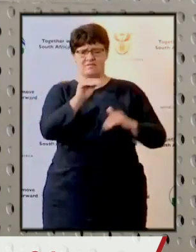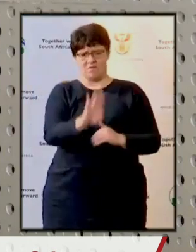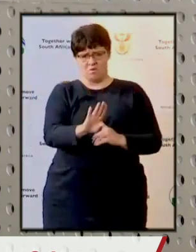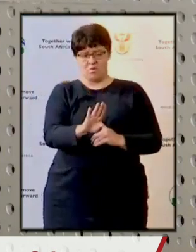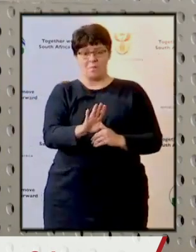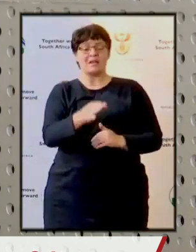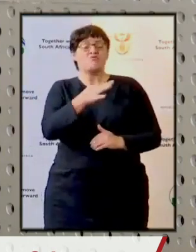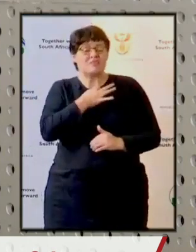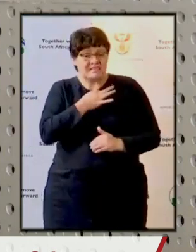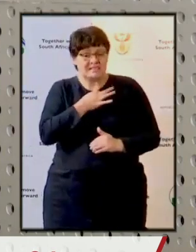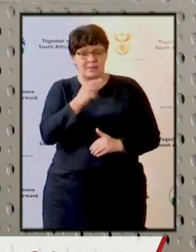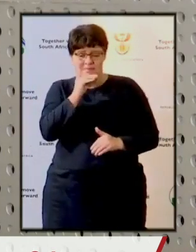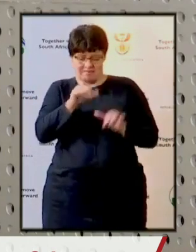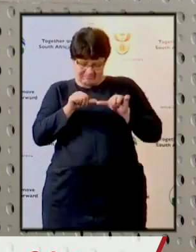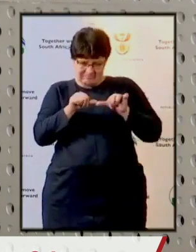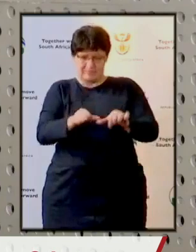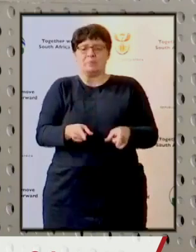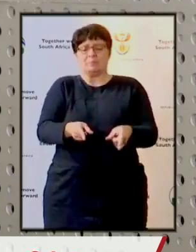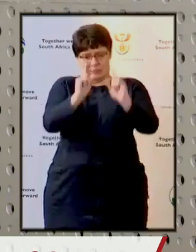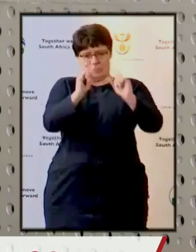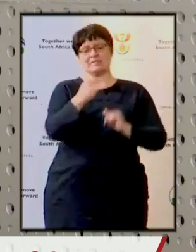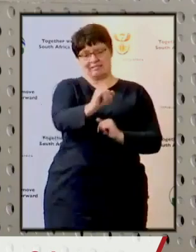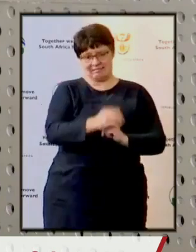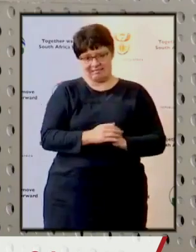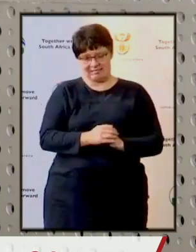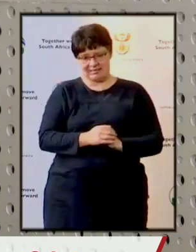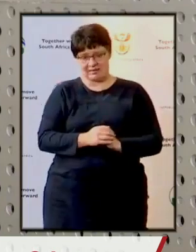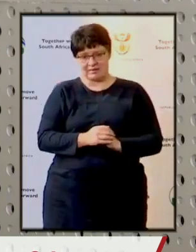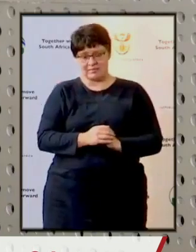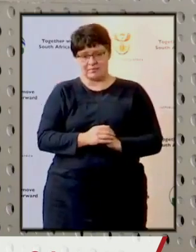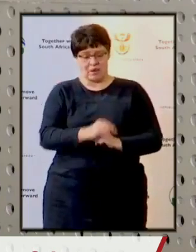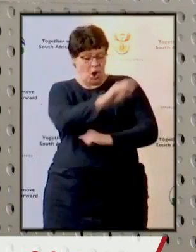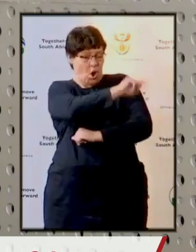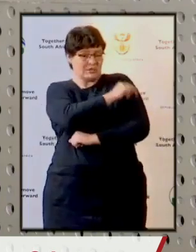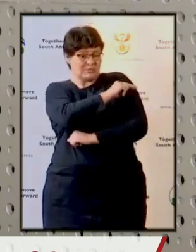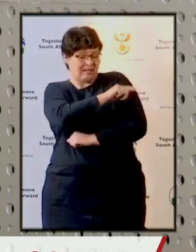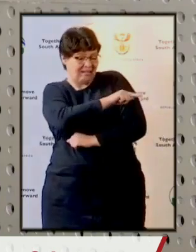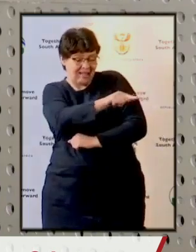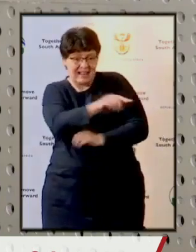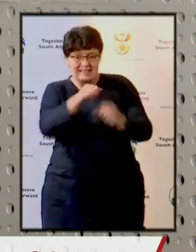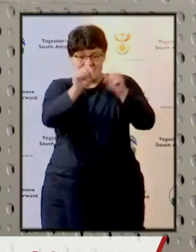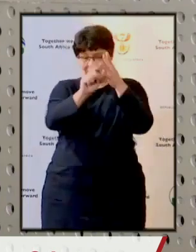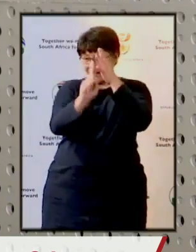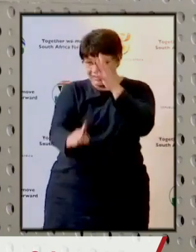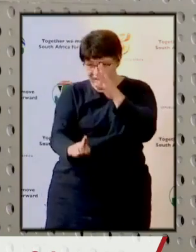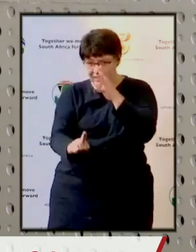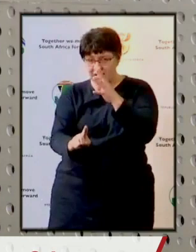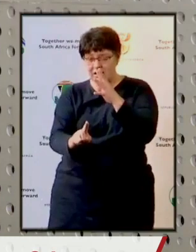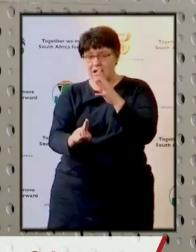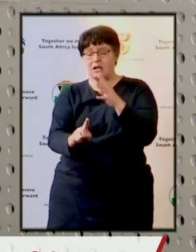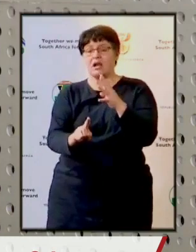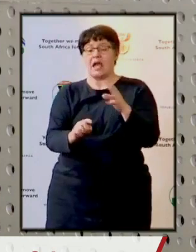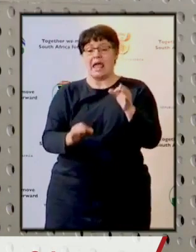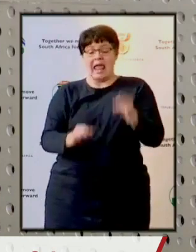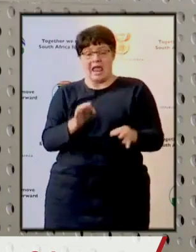to remain high, and that healthcare systems are not fully geared up to support the very large